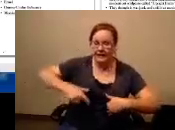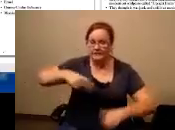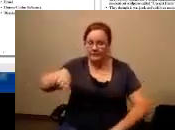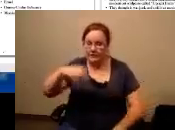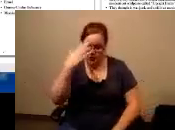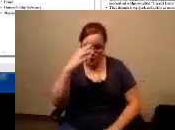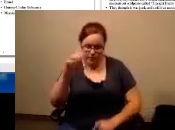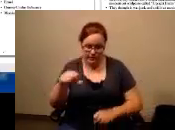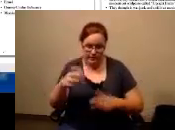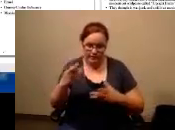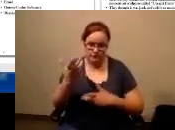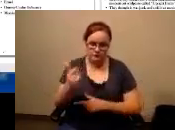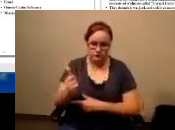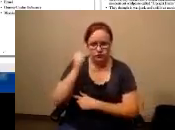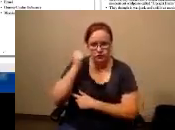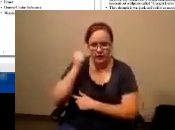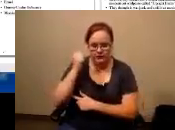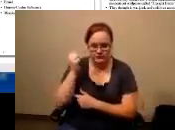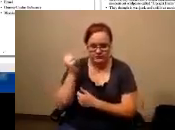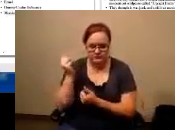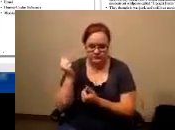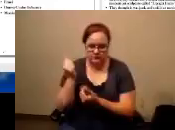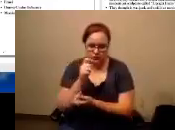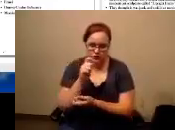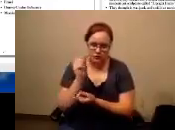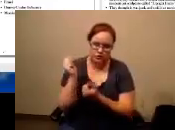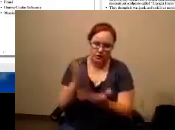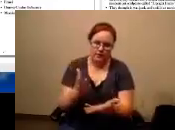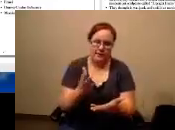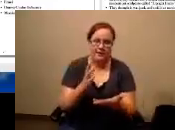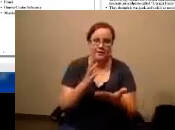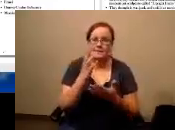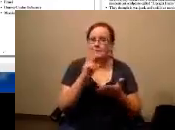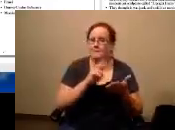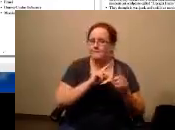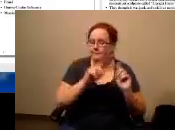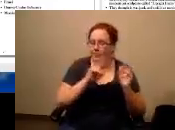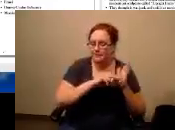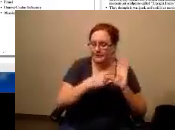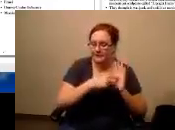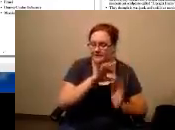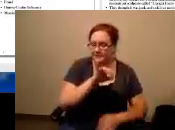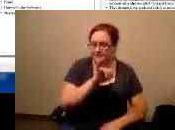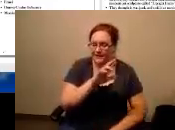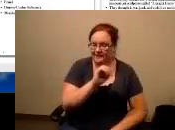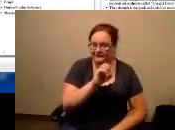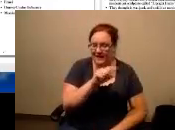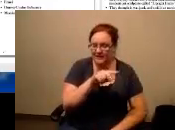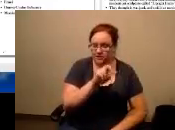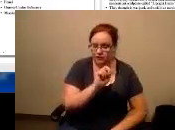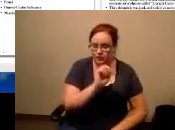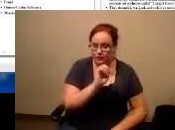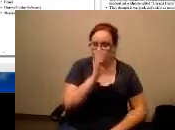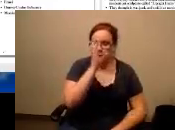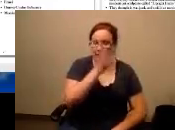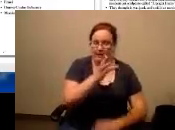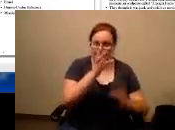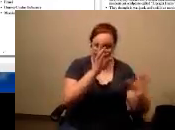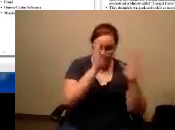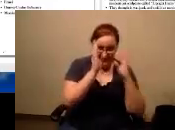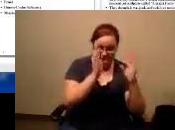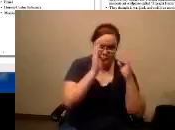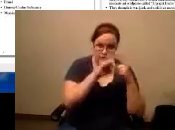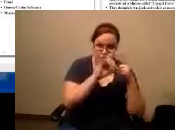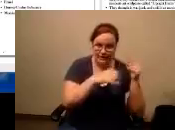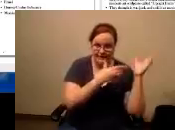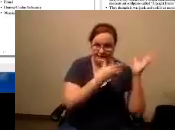fact, is make Firestone pay particular attention to delivery date. Now, that's probably the reason Harley would put it in the contract.